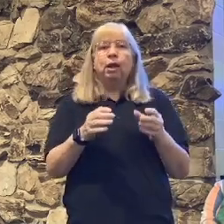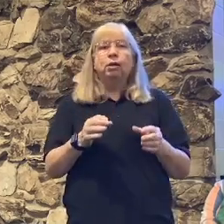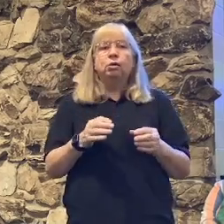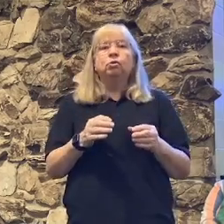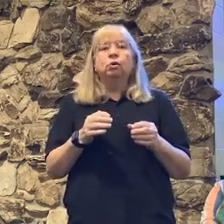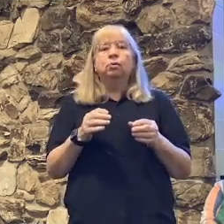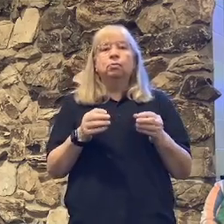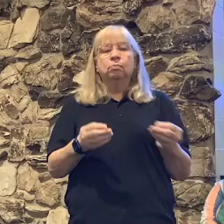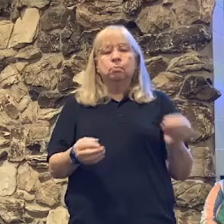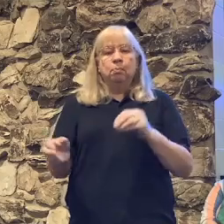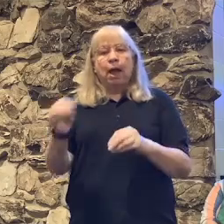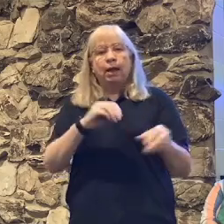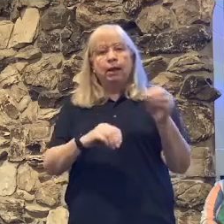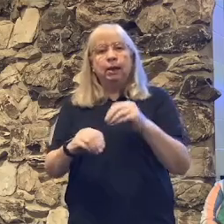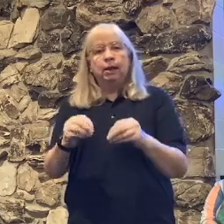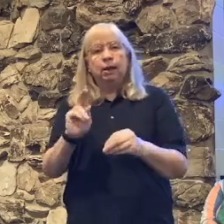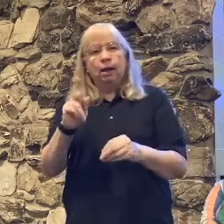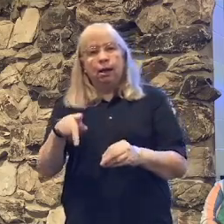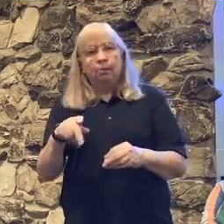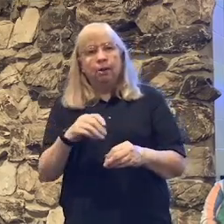something that you'll remember for a long time.